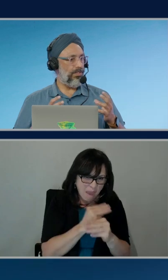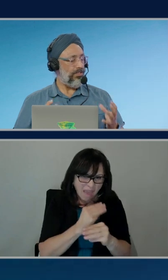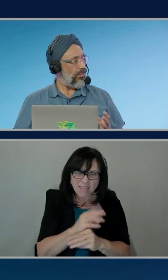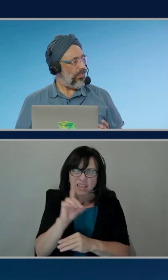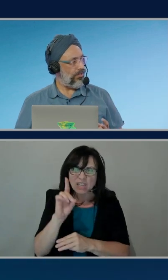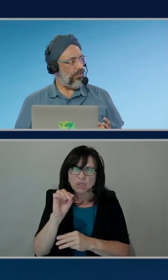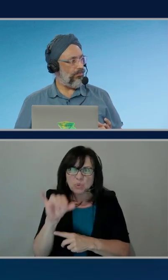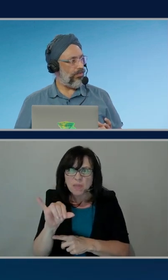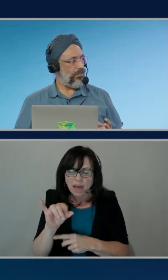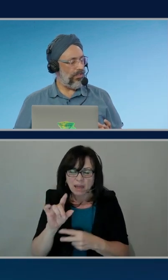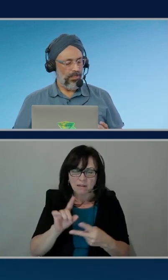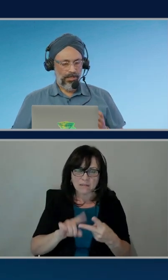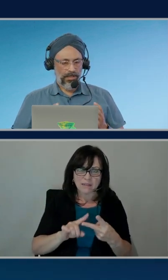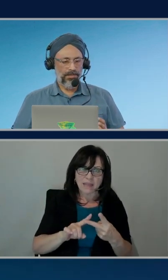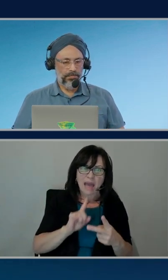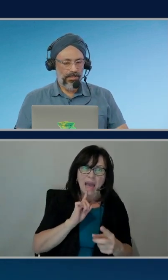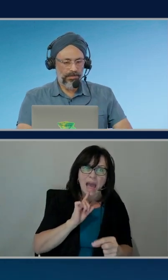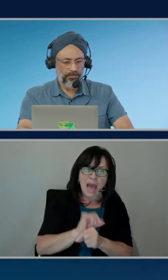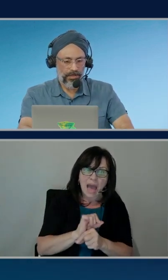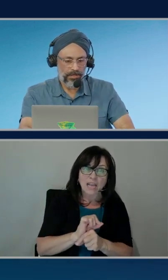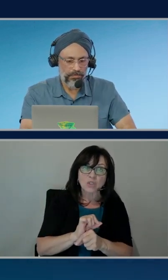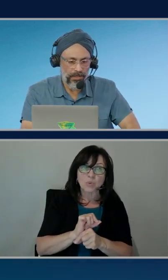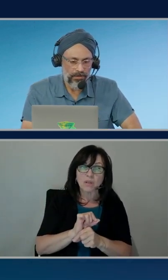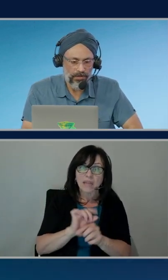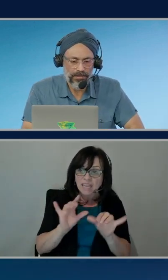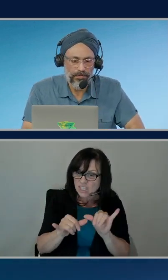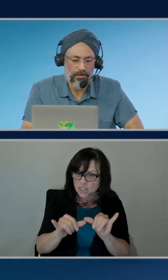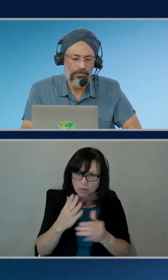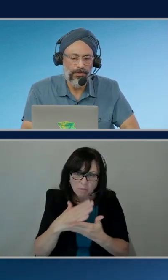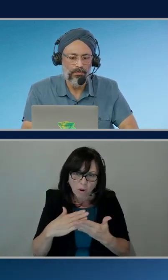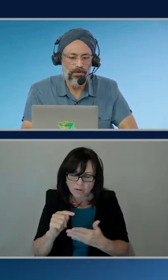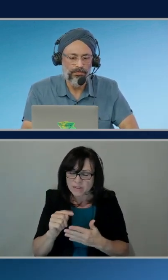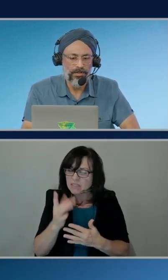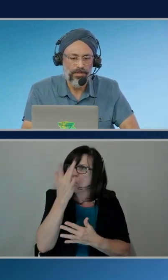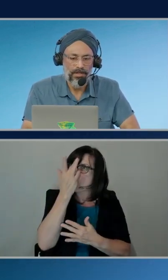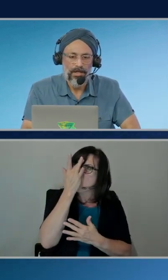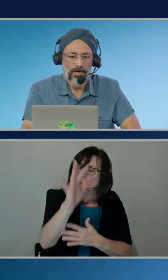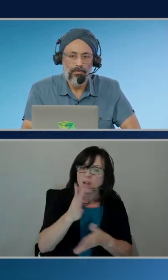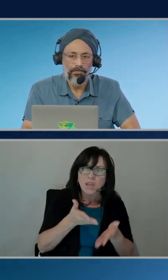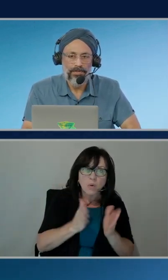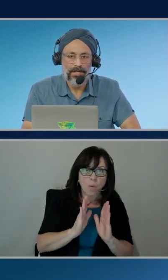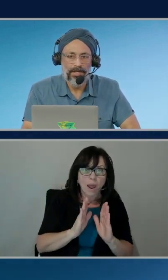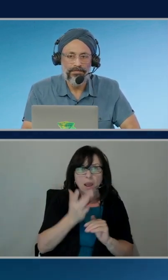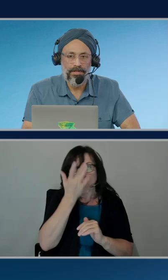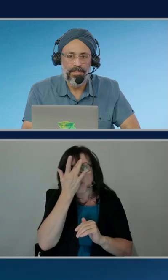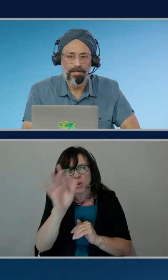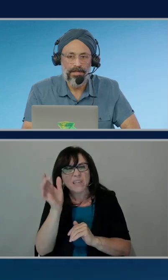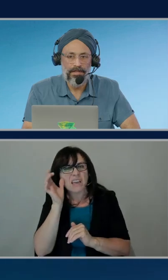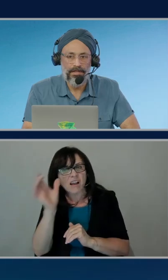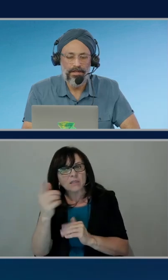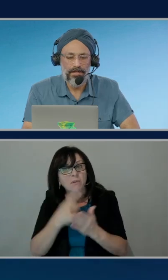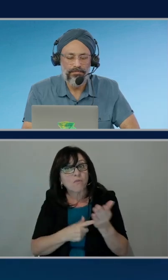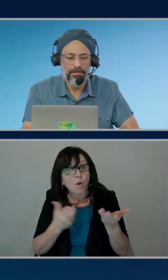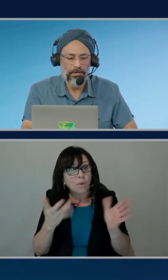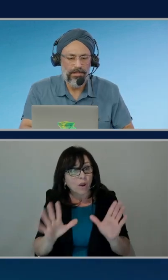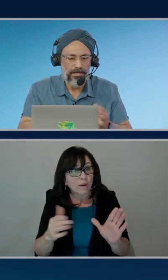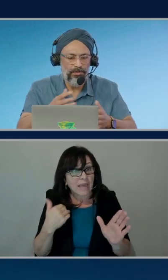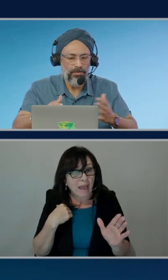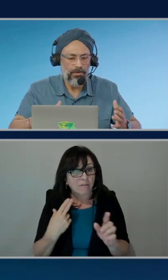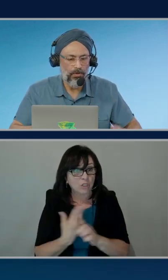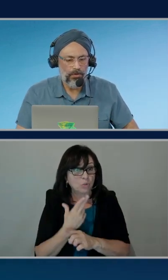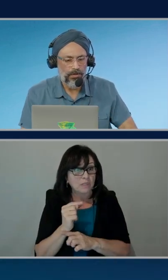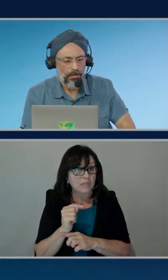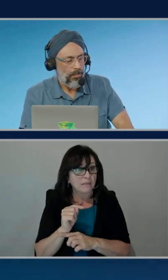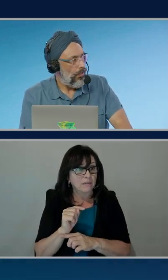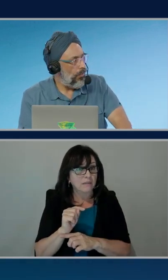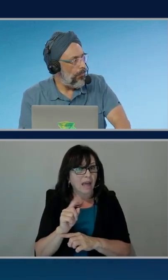the actual engineering side of it, right? It's a brilliant way, a brilliant concept of what we have, and we can probably dive into